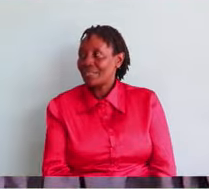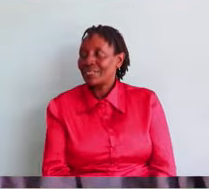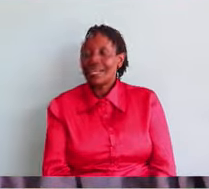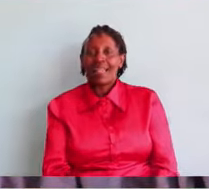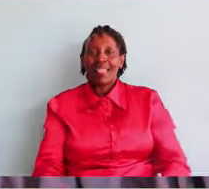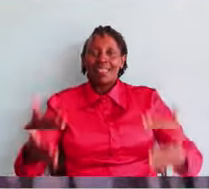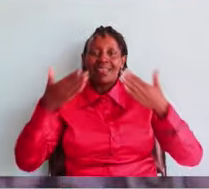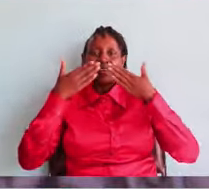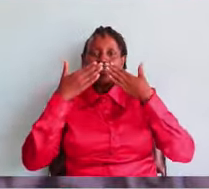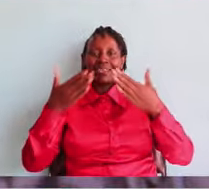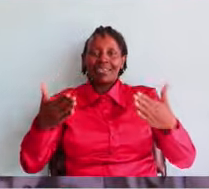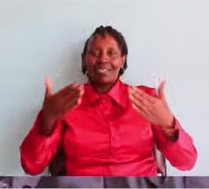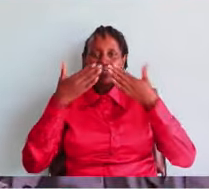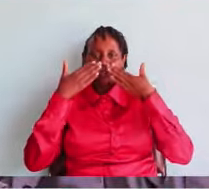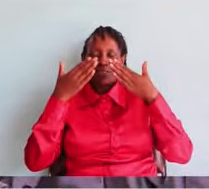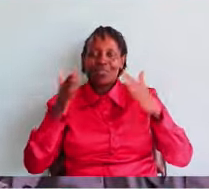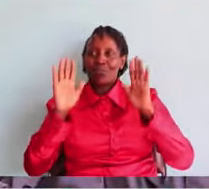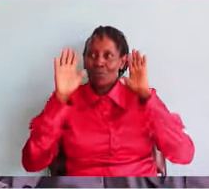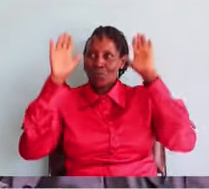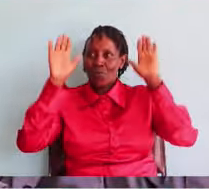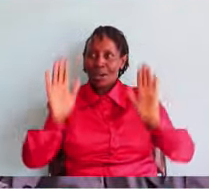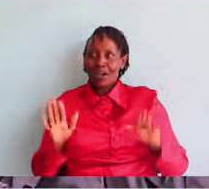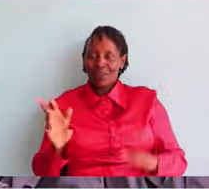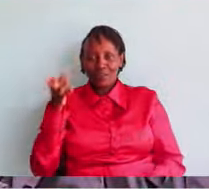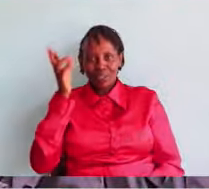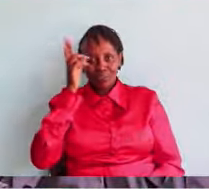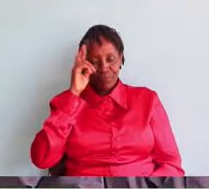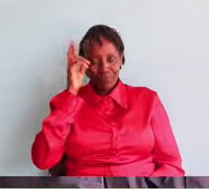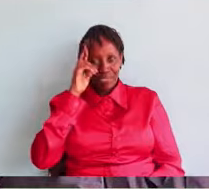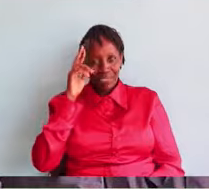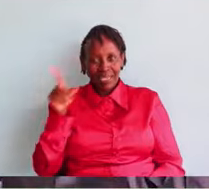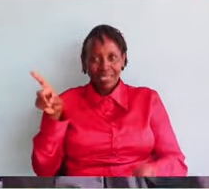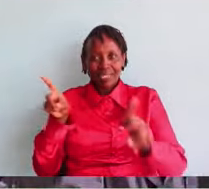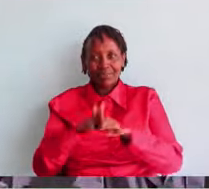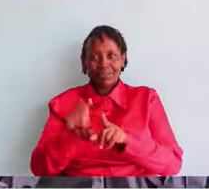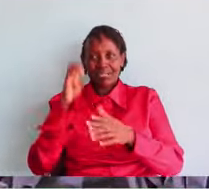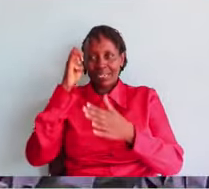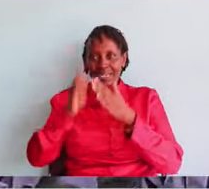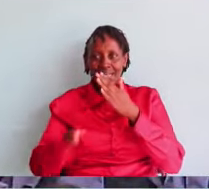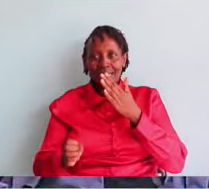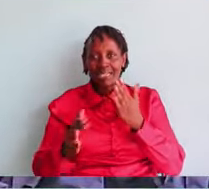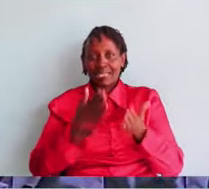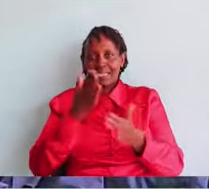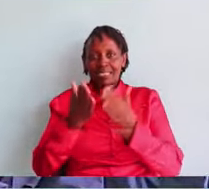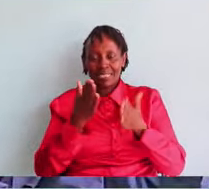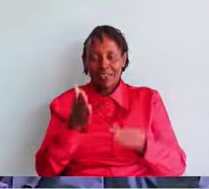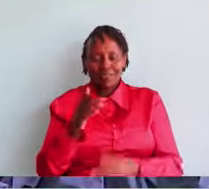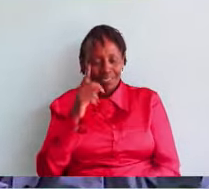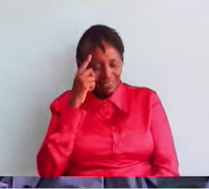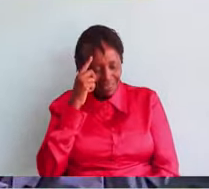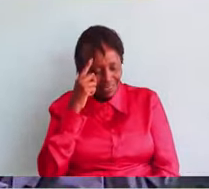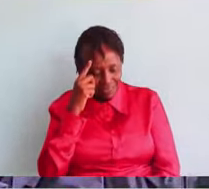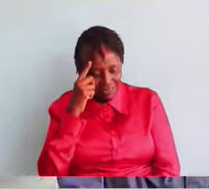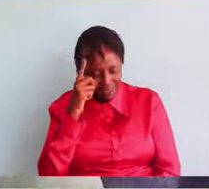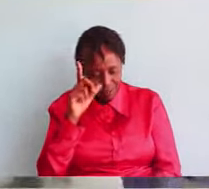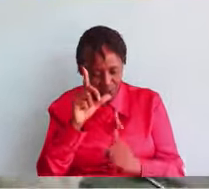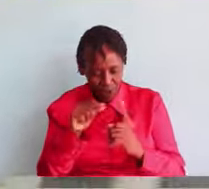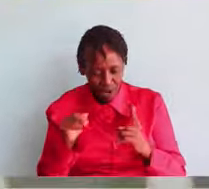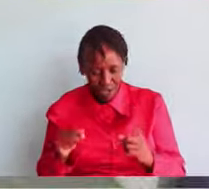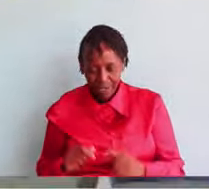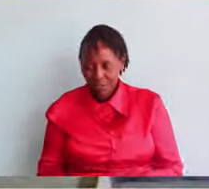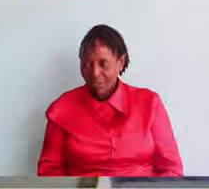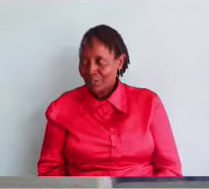Thank you for that wonderful reminder. As we come to the end of the service, I want you to reflect on that word. What